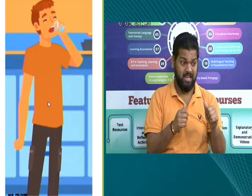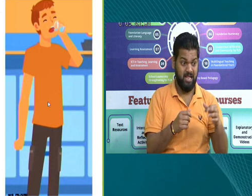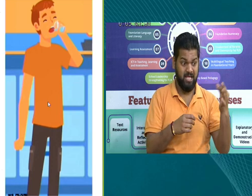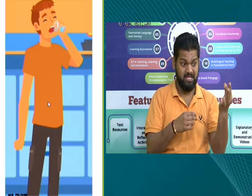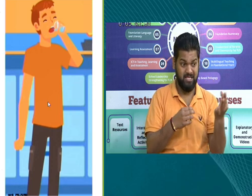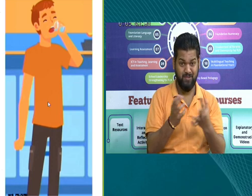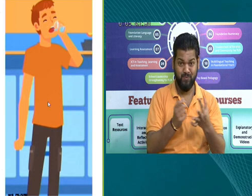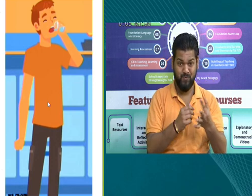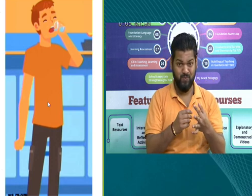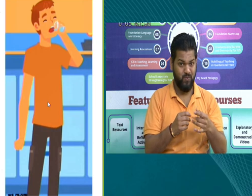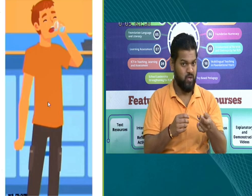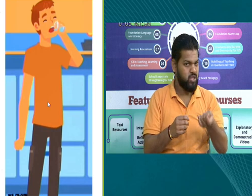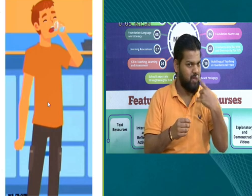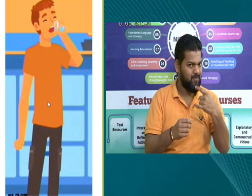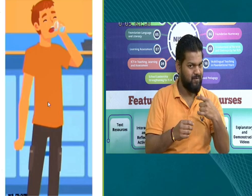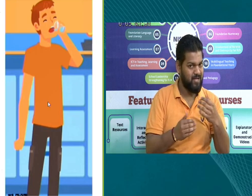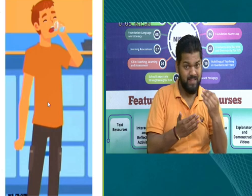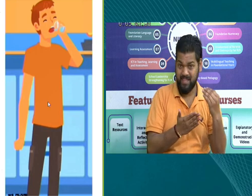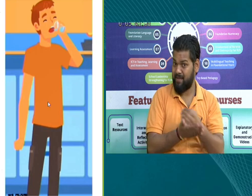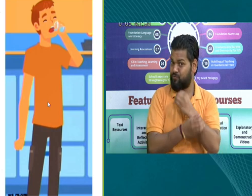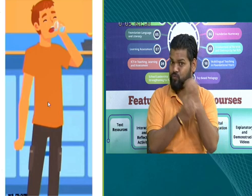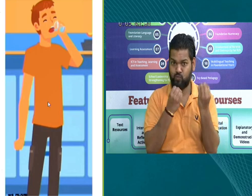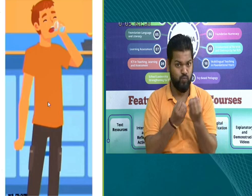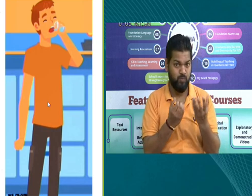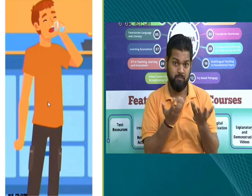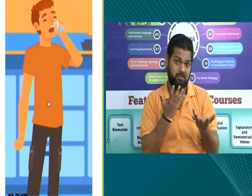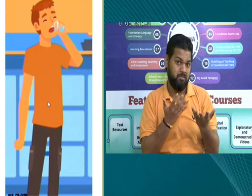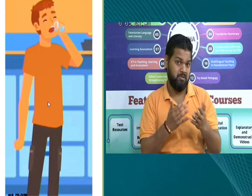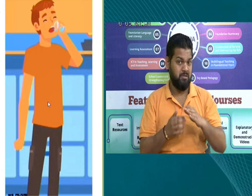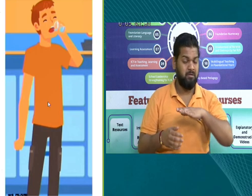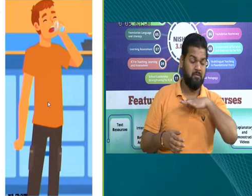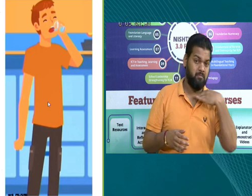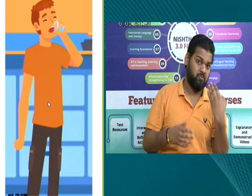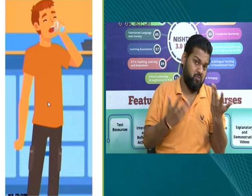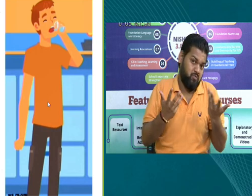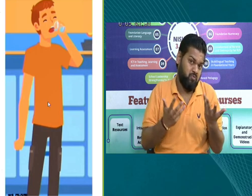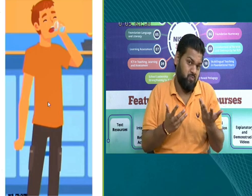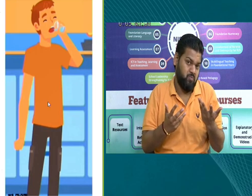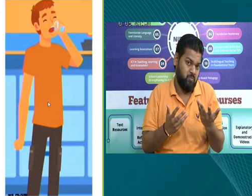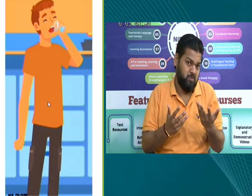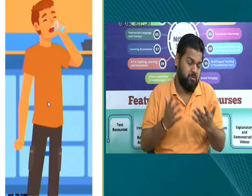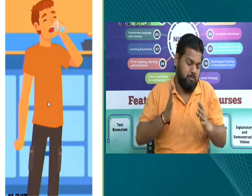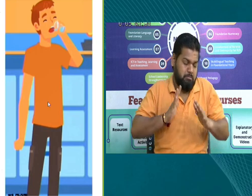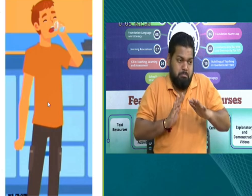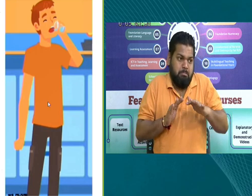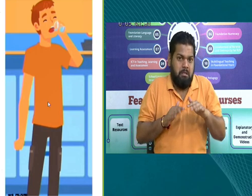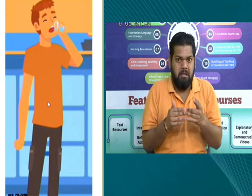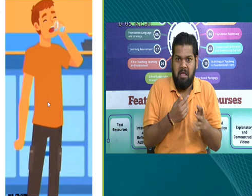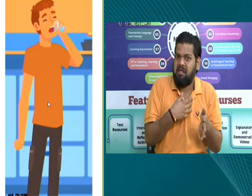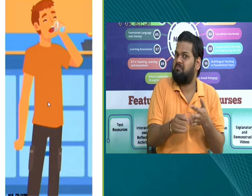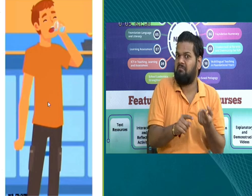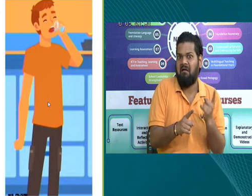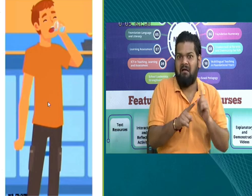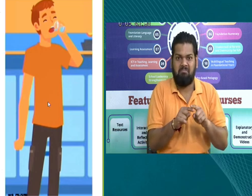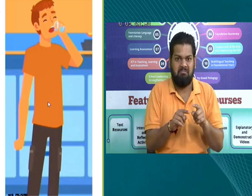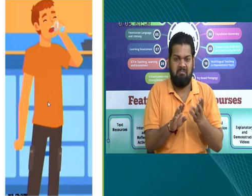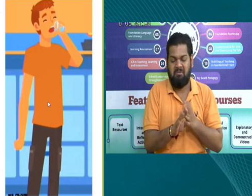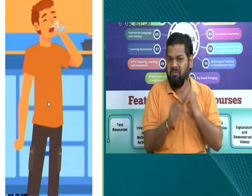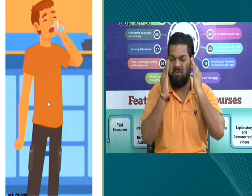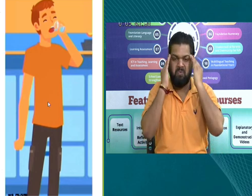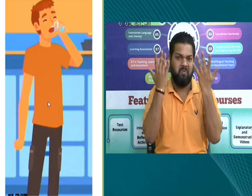things. Anything could have happened. He could have died, he could have disappeared, he could have, you